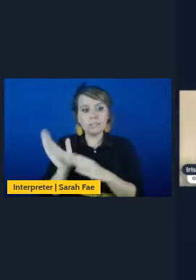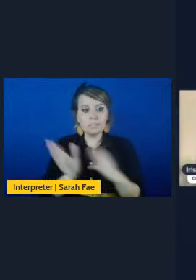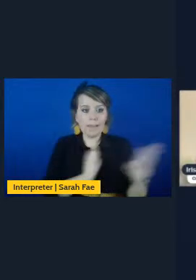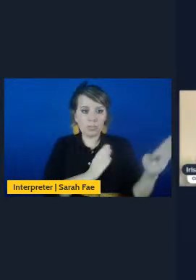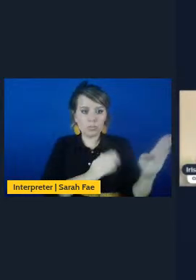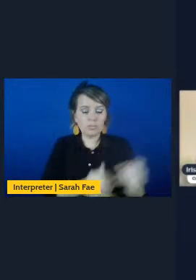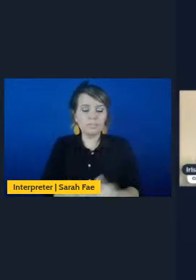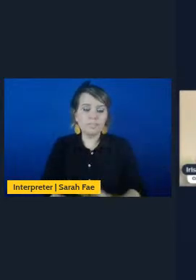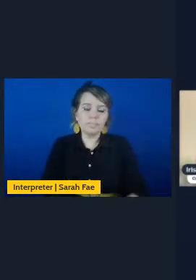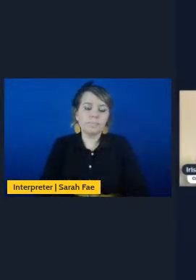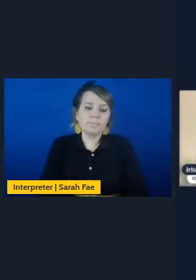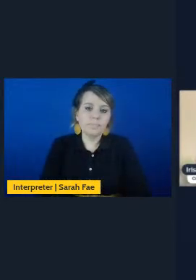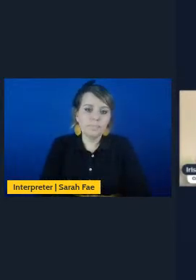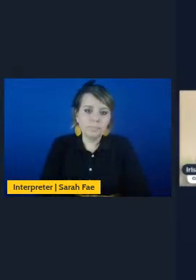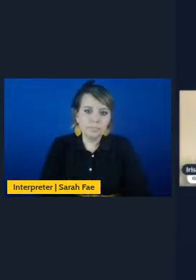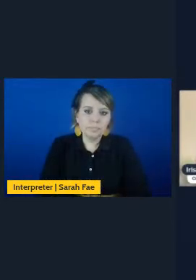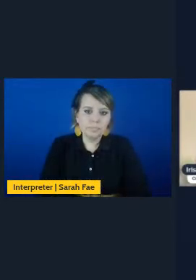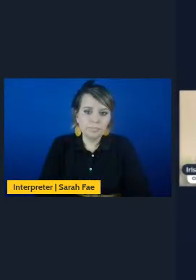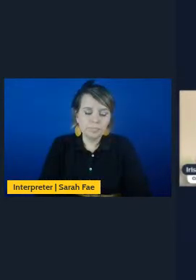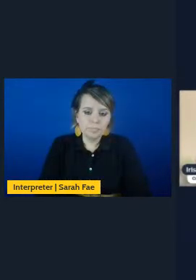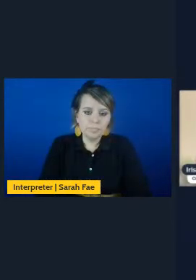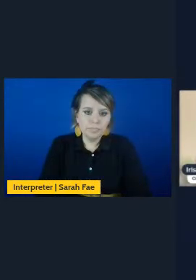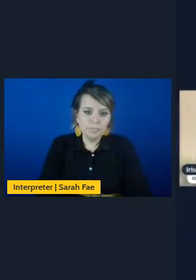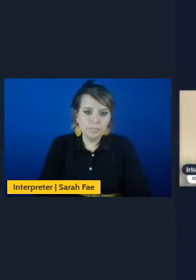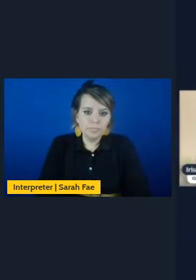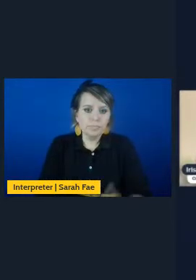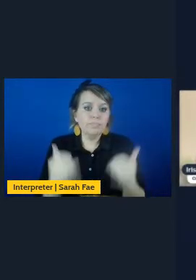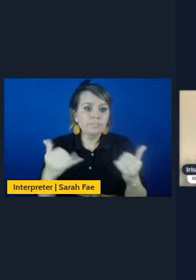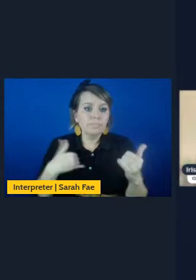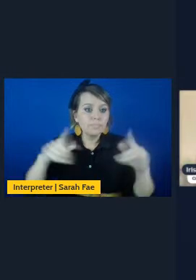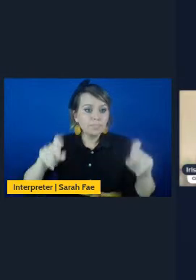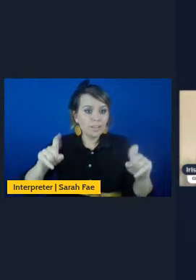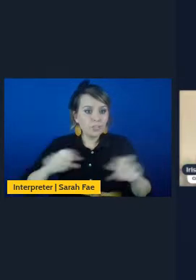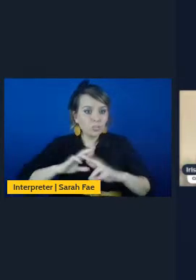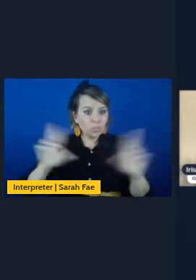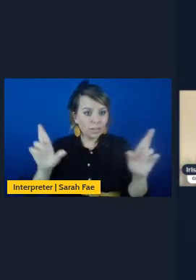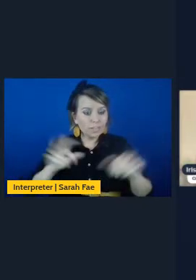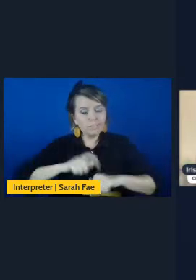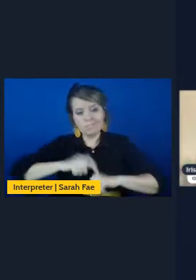great. So now we have the test ready, and it's time to run this test.